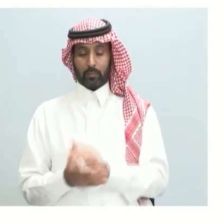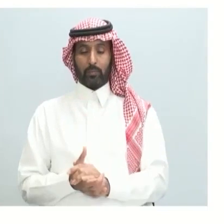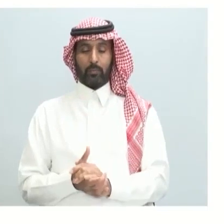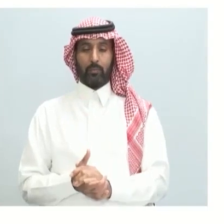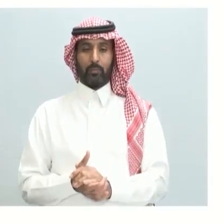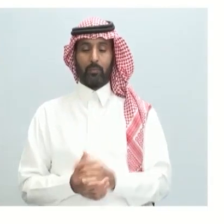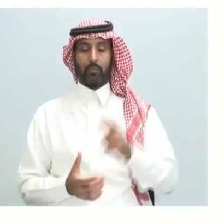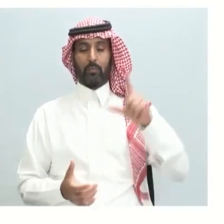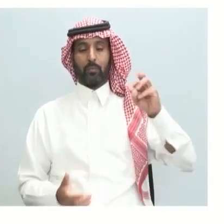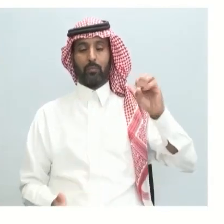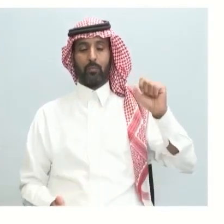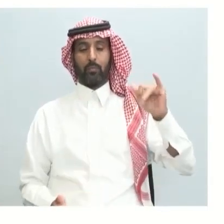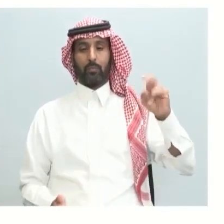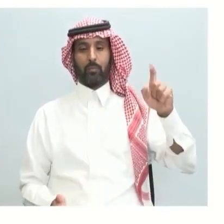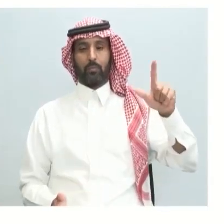it's